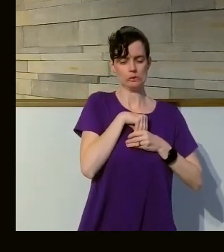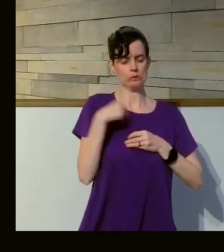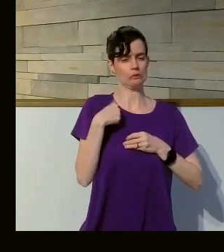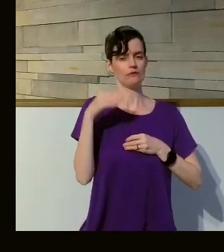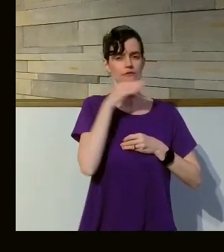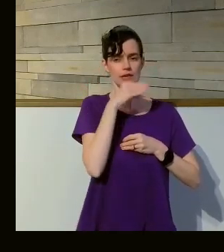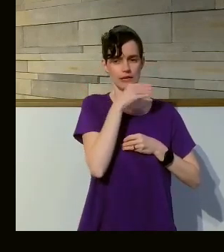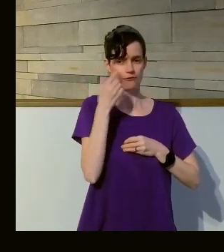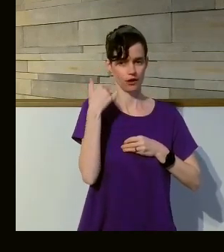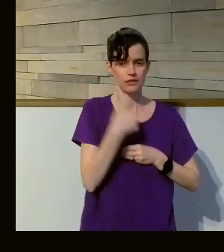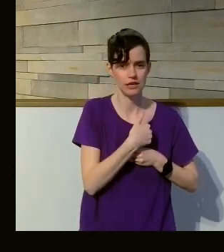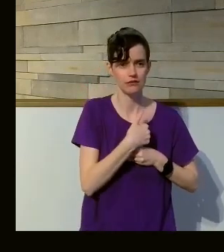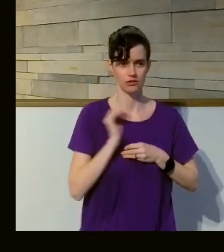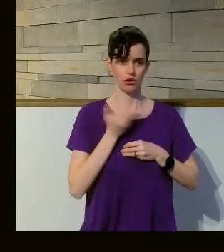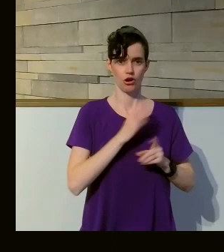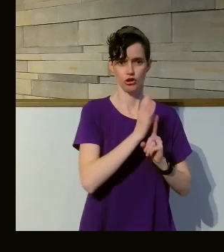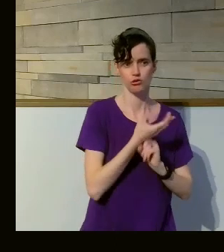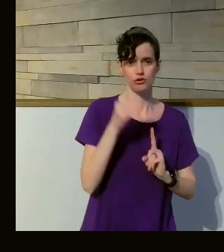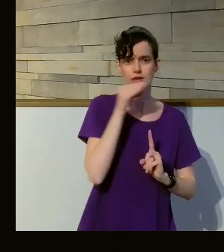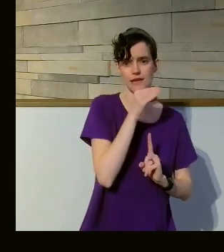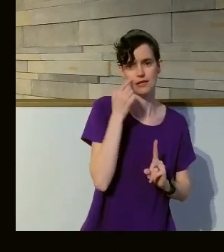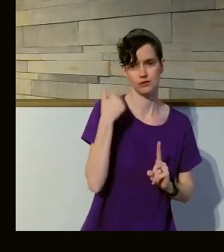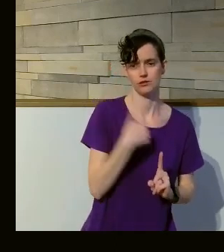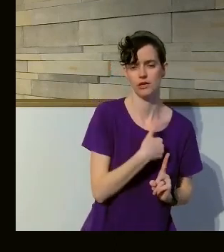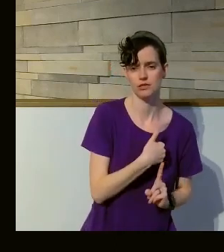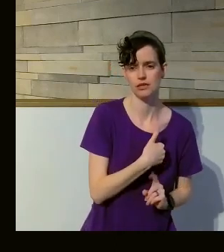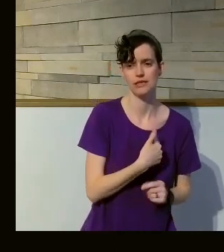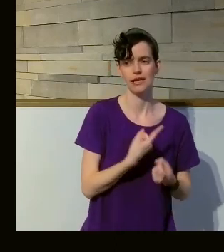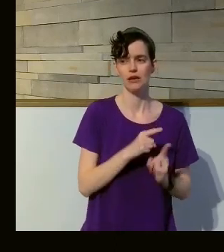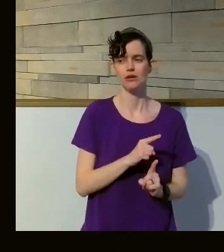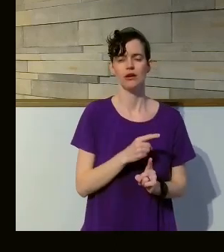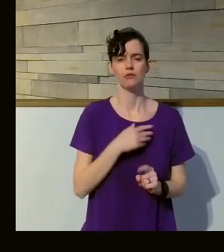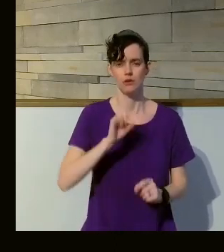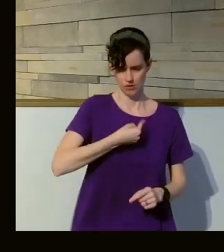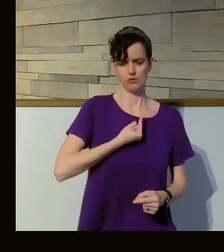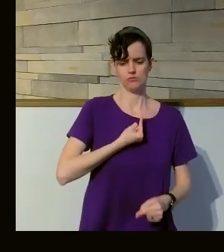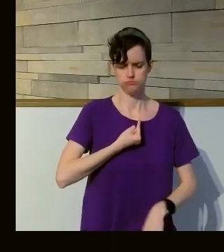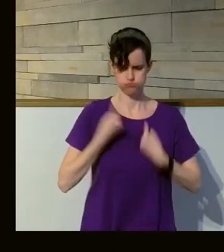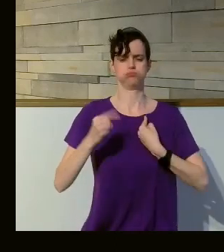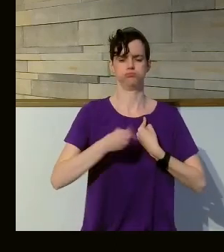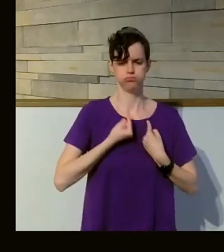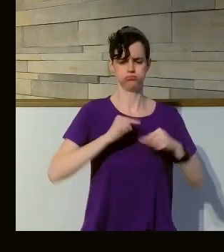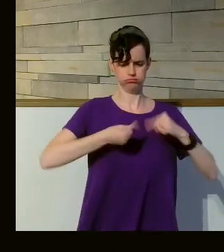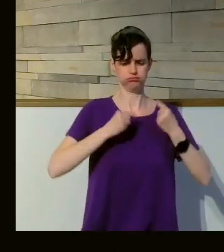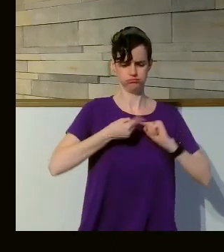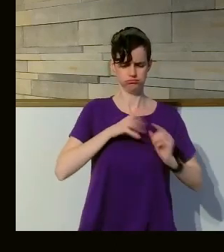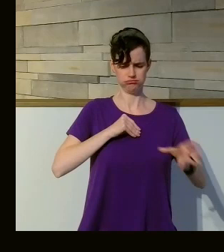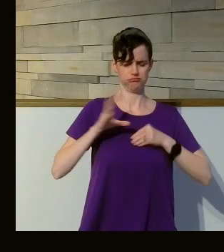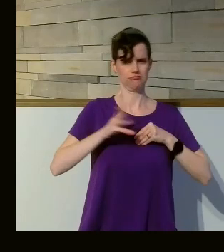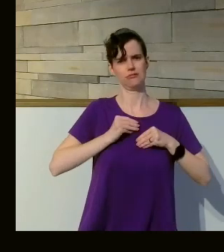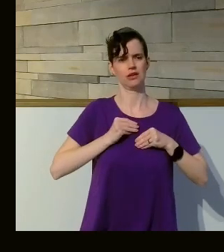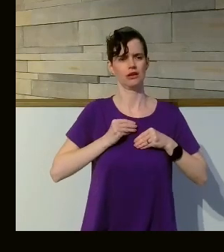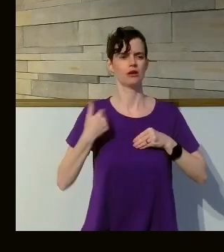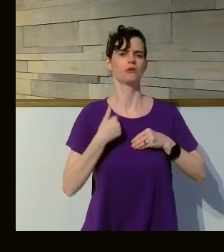lied to ourselves and our society lies to us. That if we take insults and hurts, that we are going to